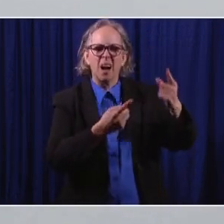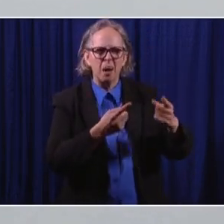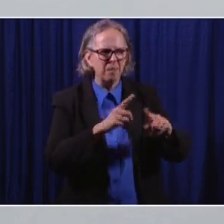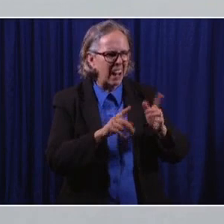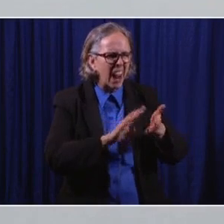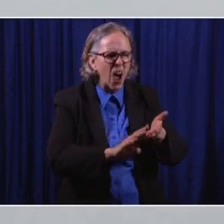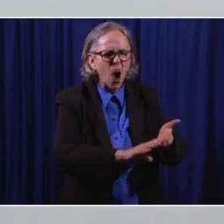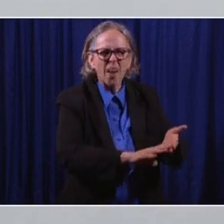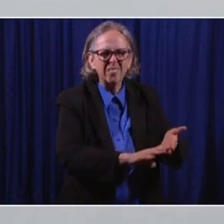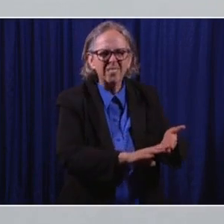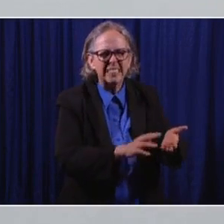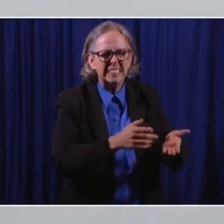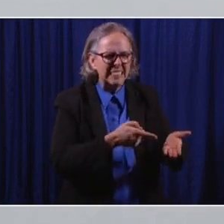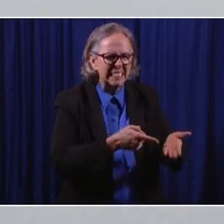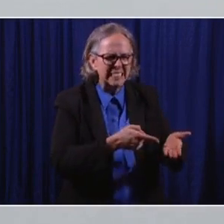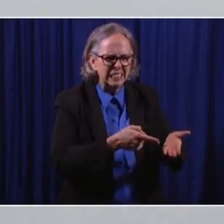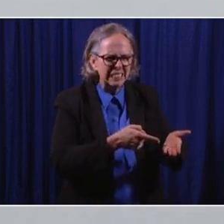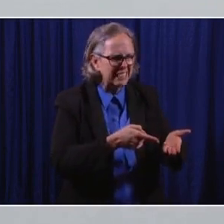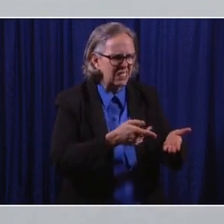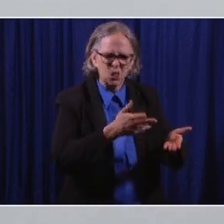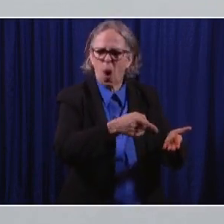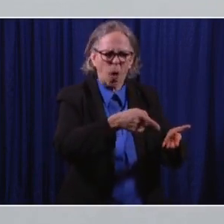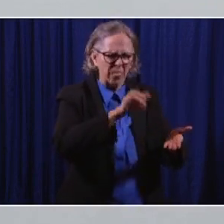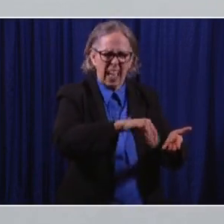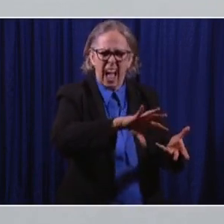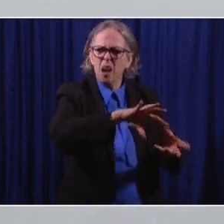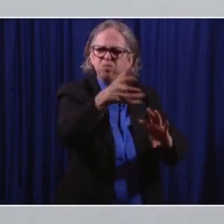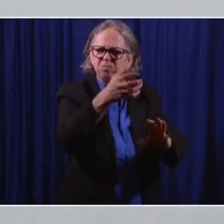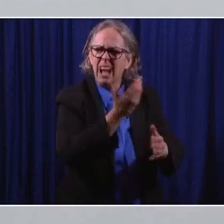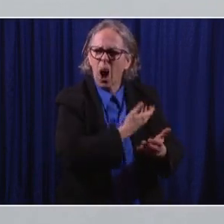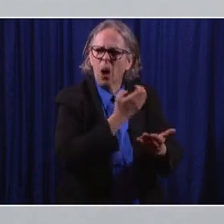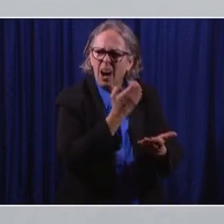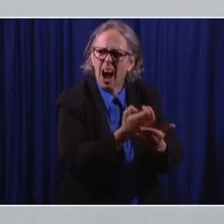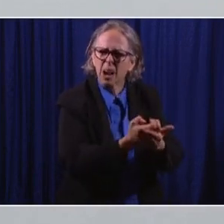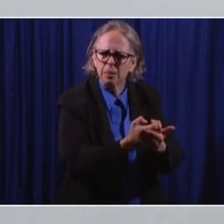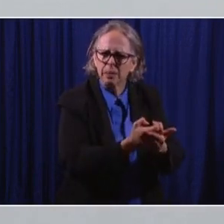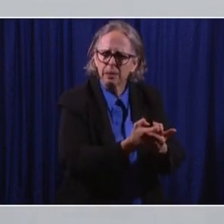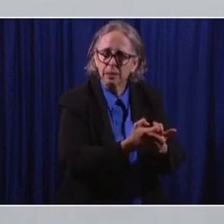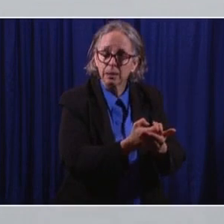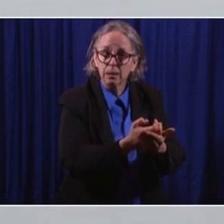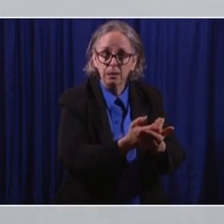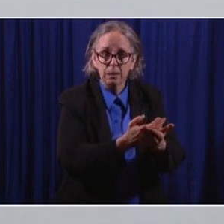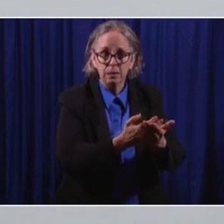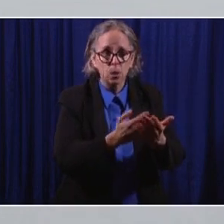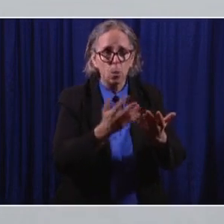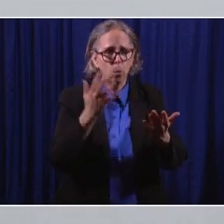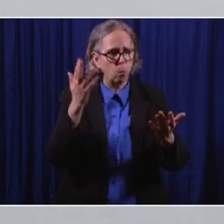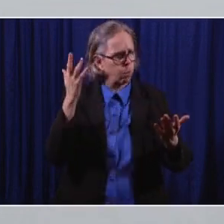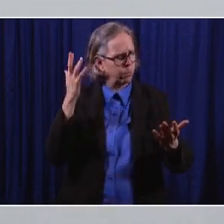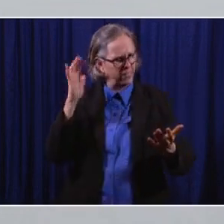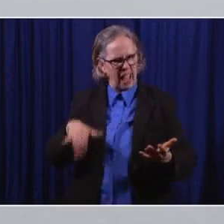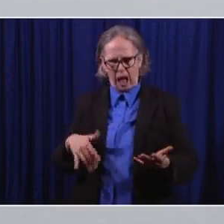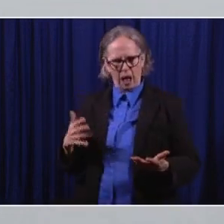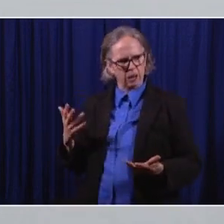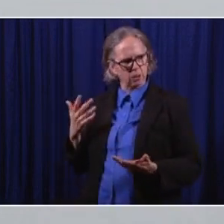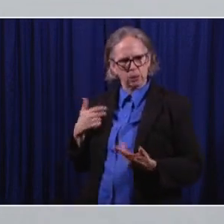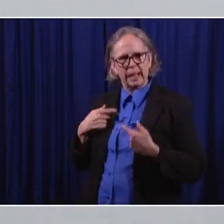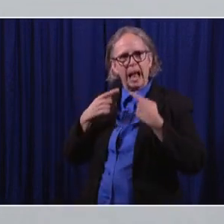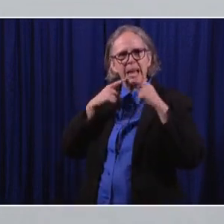intense disruption that exists in the economy. That's why you hear, like we did today, announcing about retraining